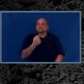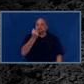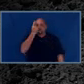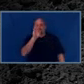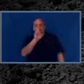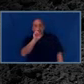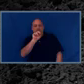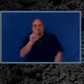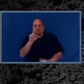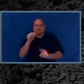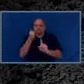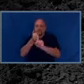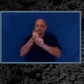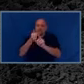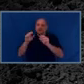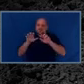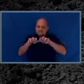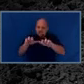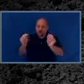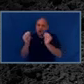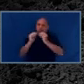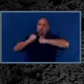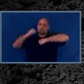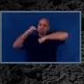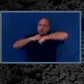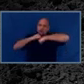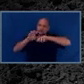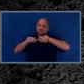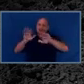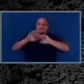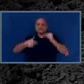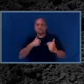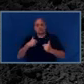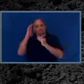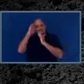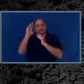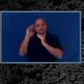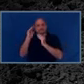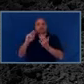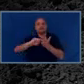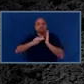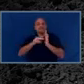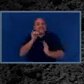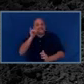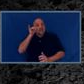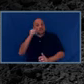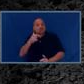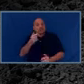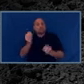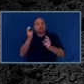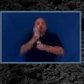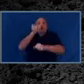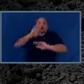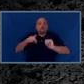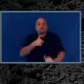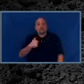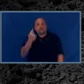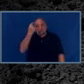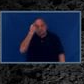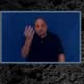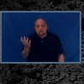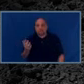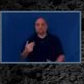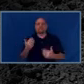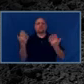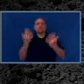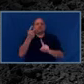rocky than we expected, making yesterday's maneuver more difficult than we had ever imagined. One thing that I think everybody is